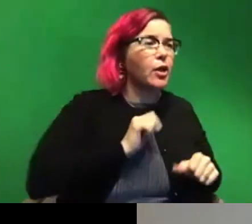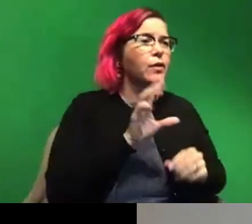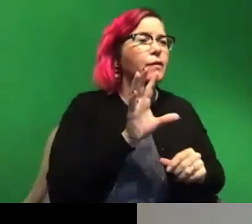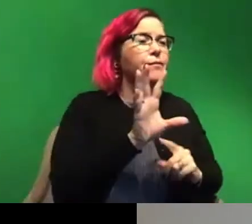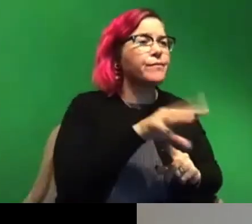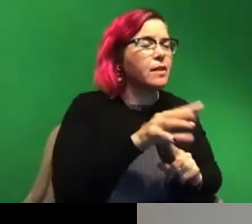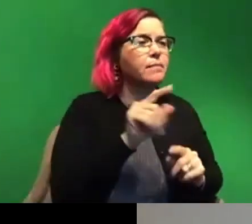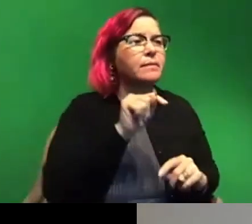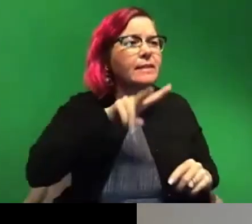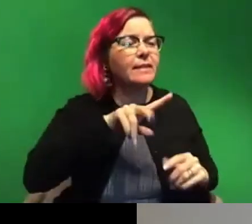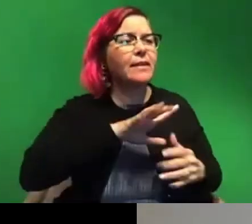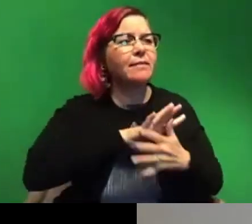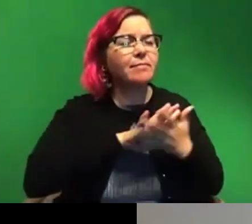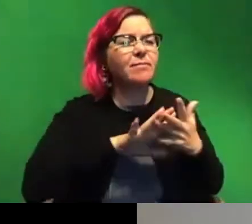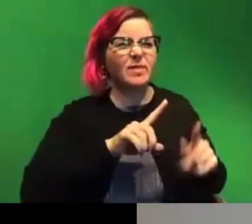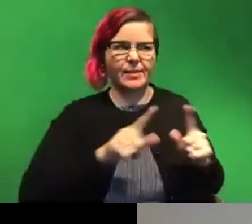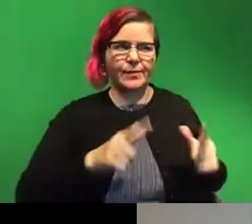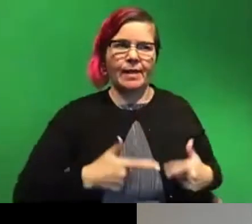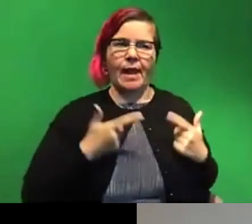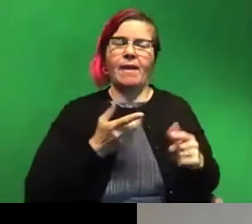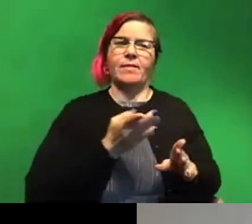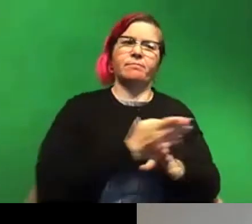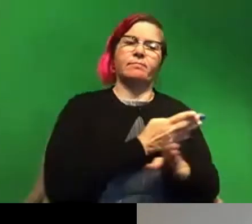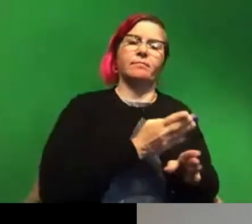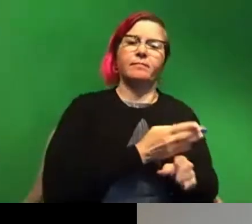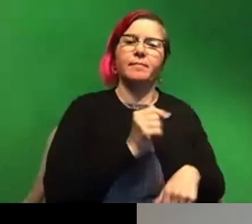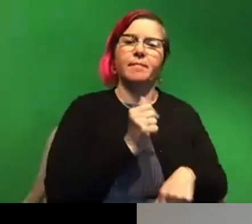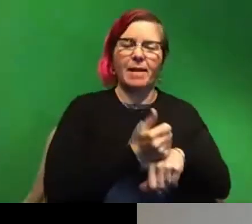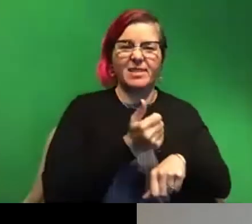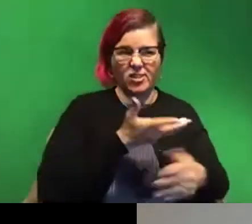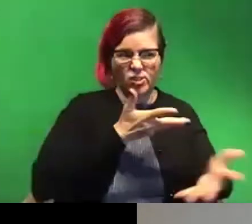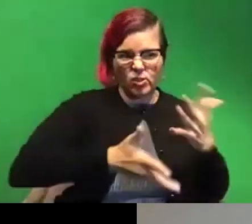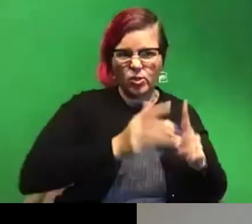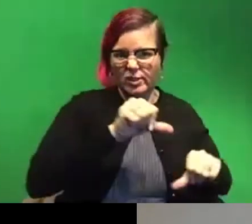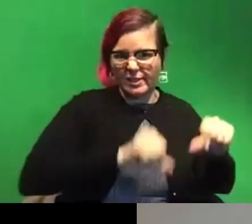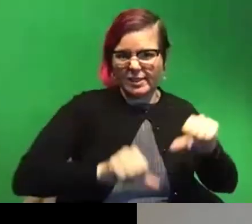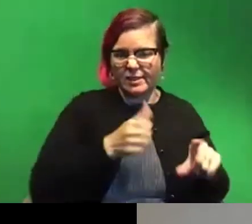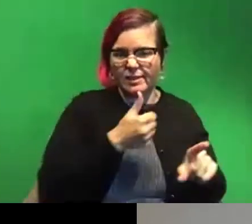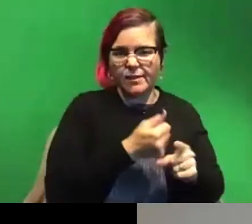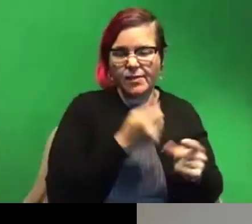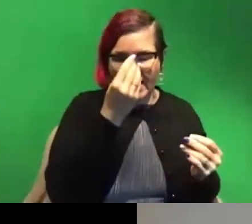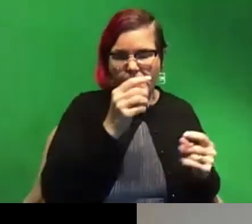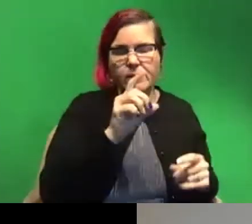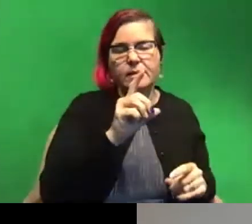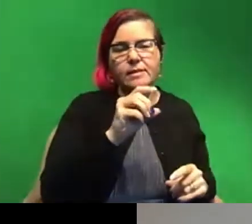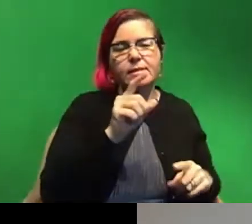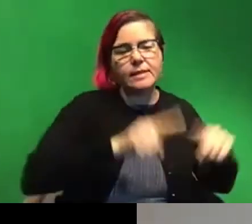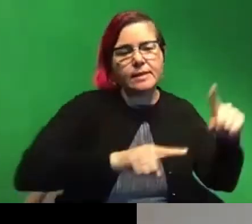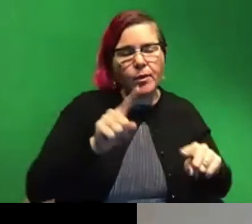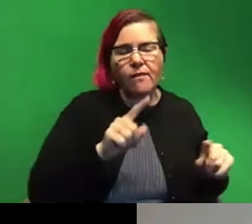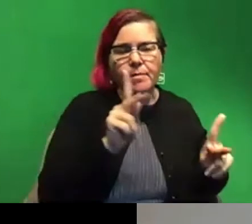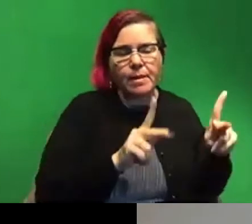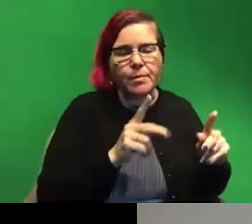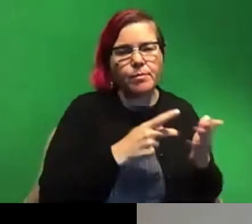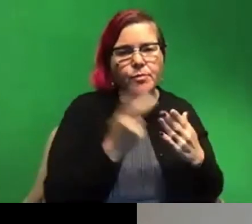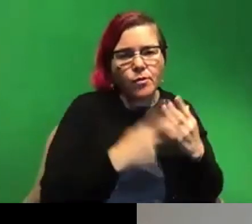television, doing a very different life that's based in kind of like a lot of social science, thinking about like demographic programming. And then it